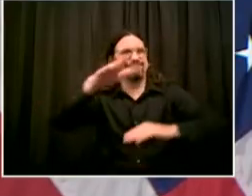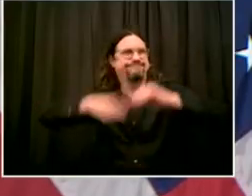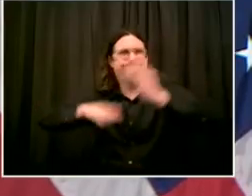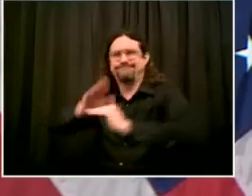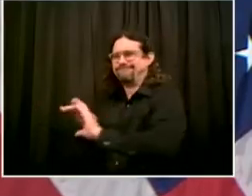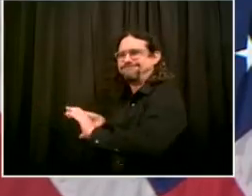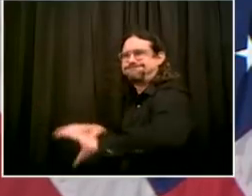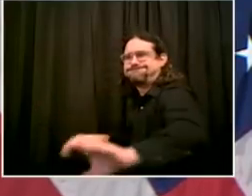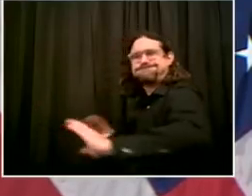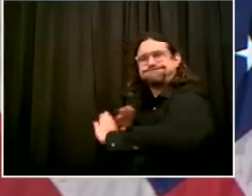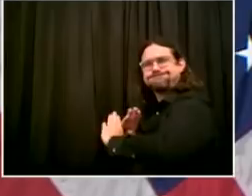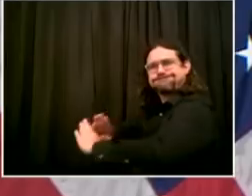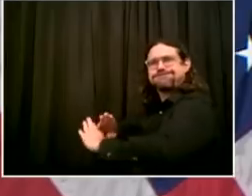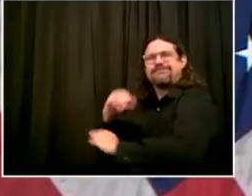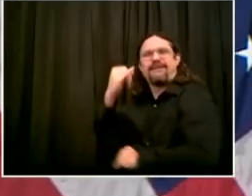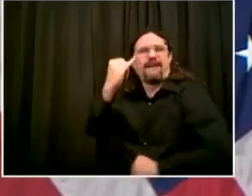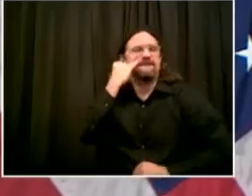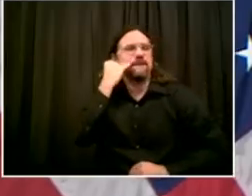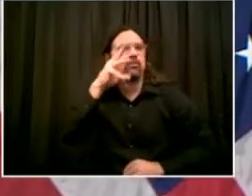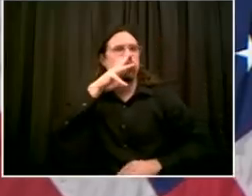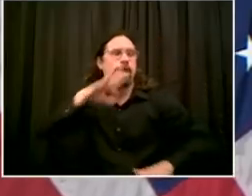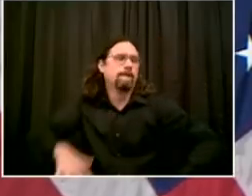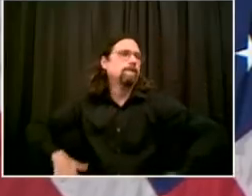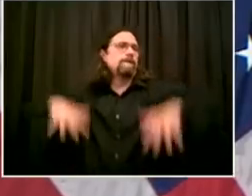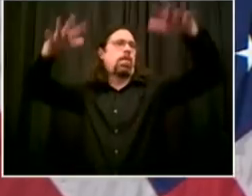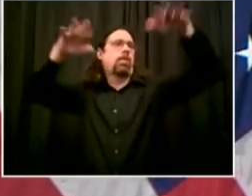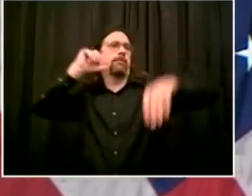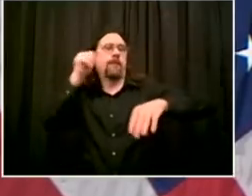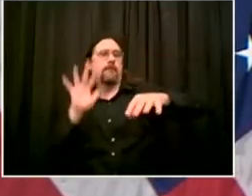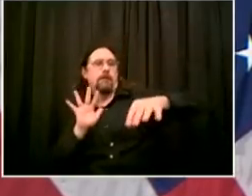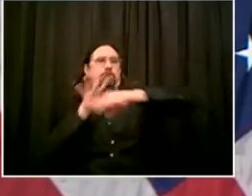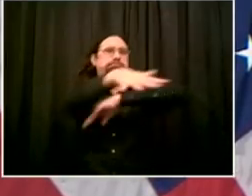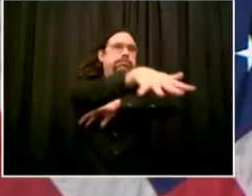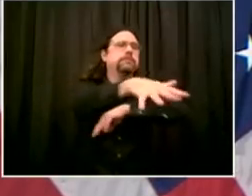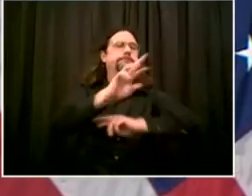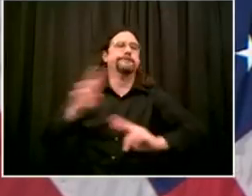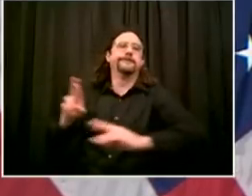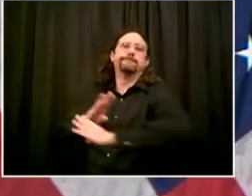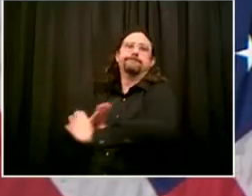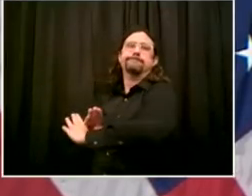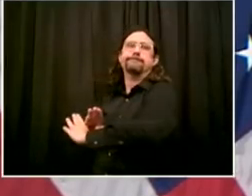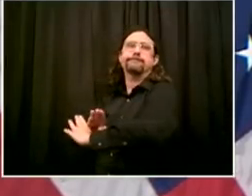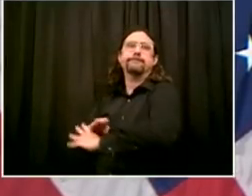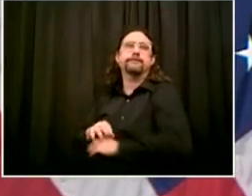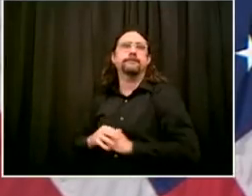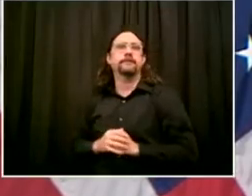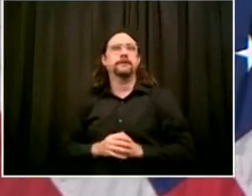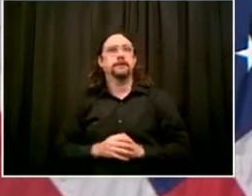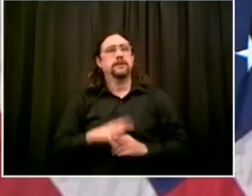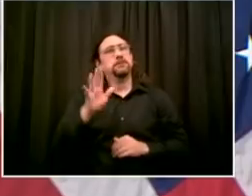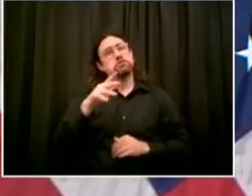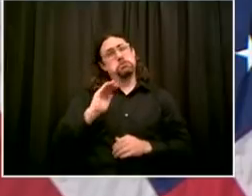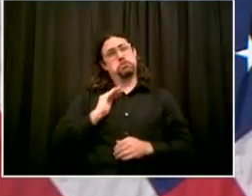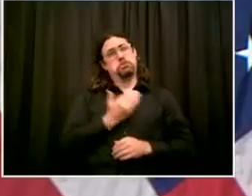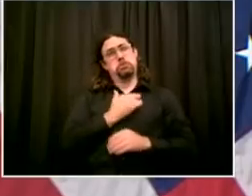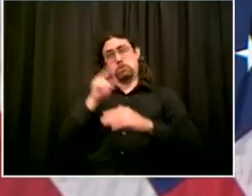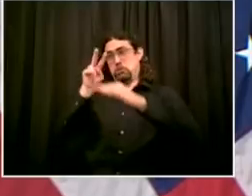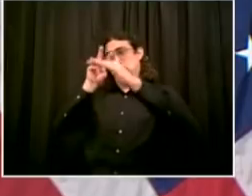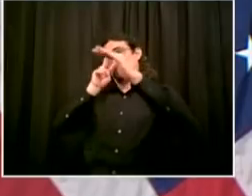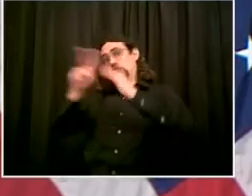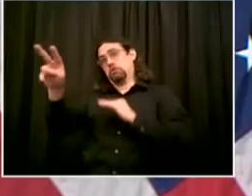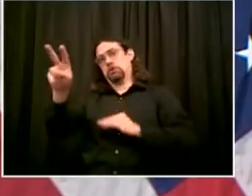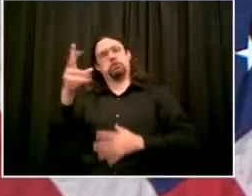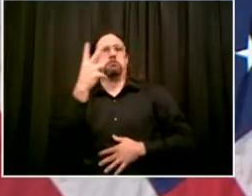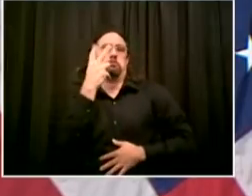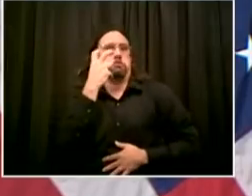this storm, but out of an overabundance of caution, we're putting several pieces in place. We've been in constant communication with the National Weather